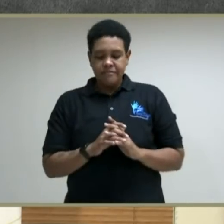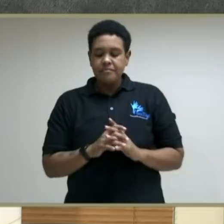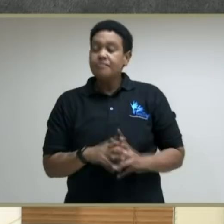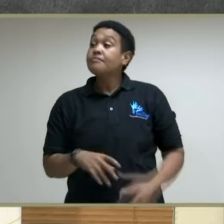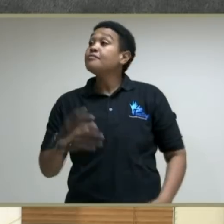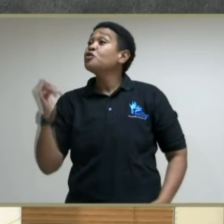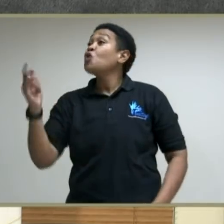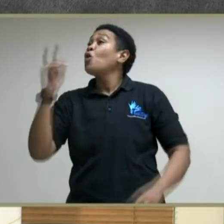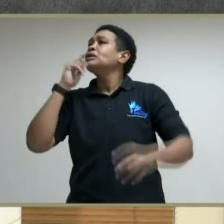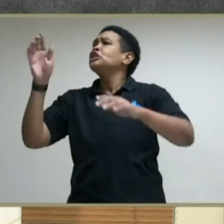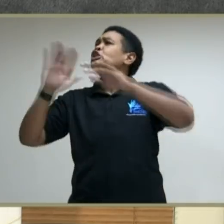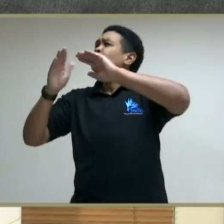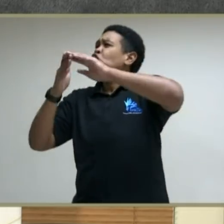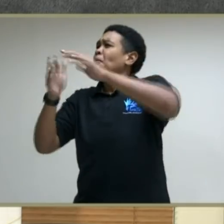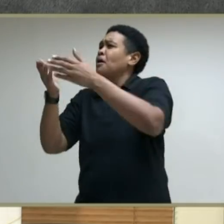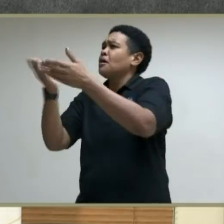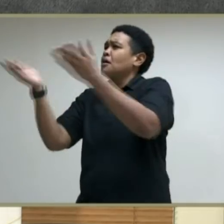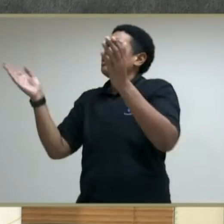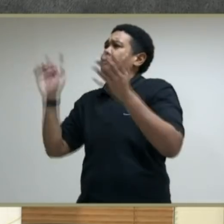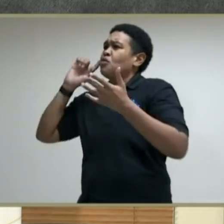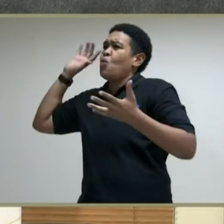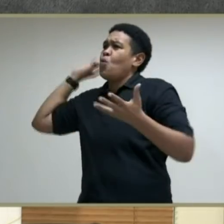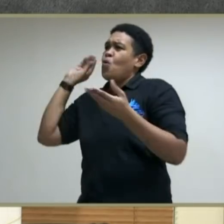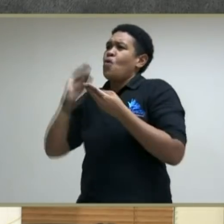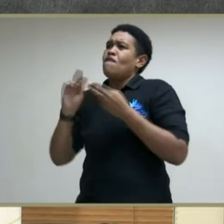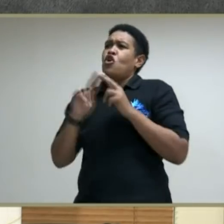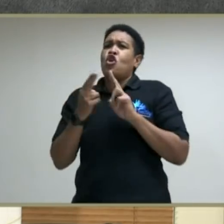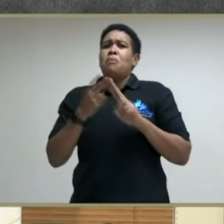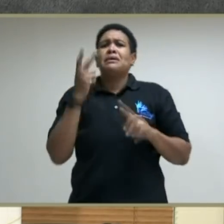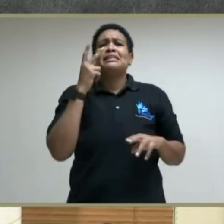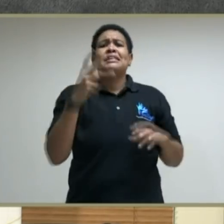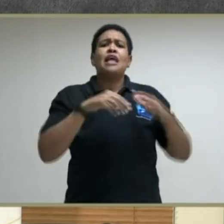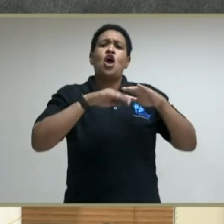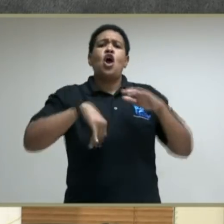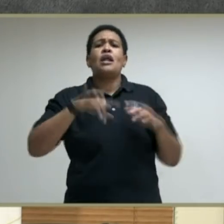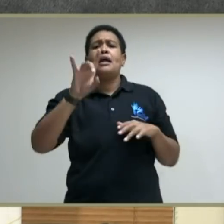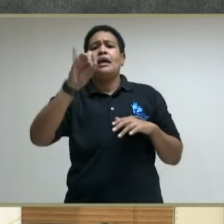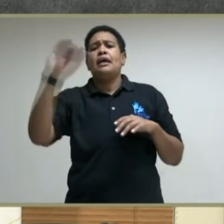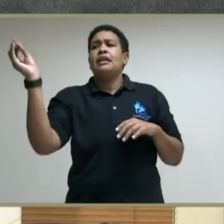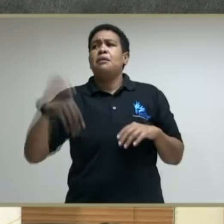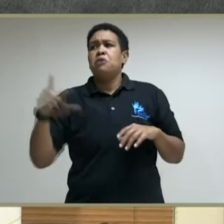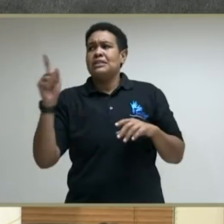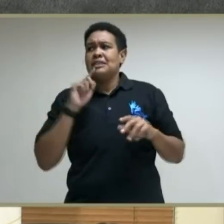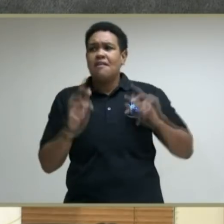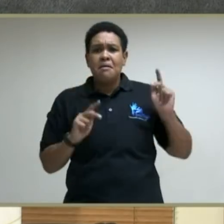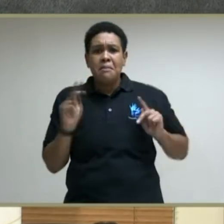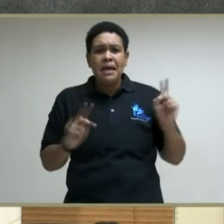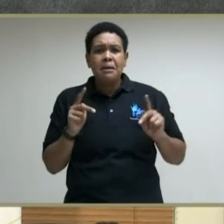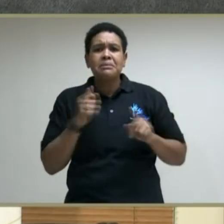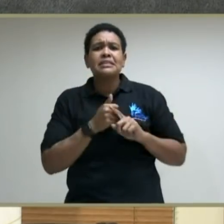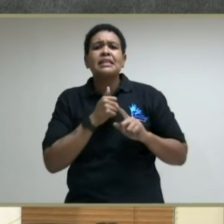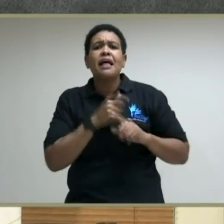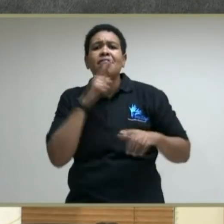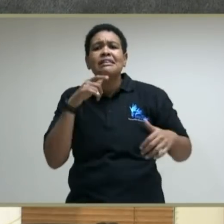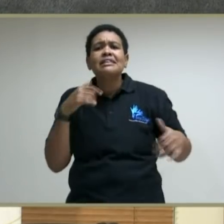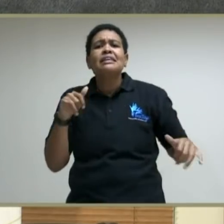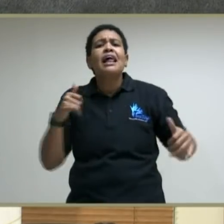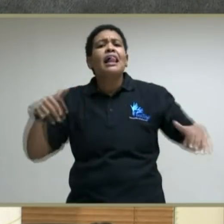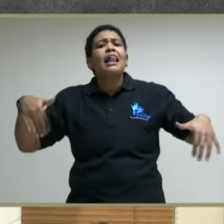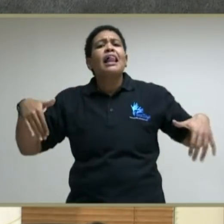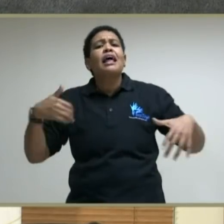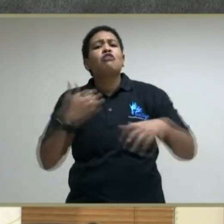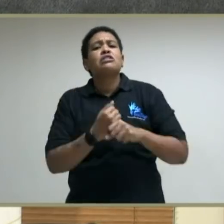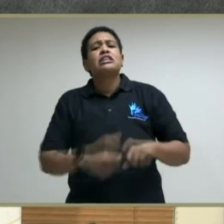So right across the country, the overall numbers is that it's just under 80% of persons have still not even